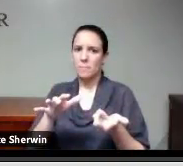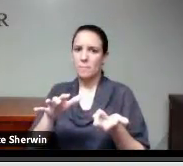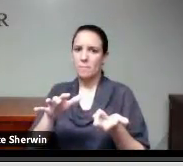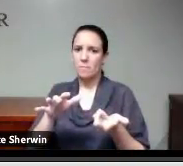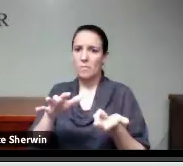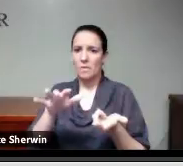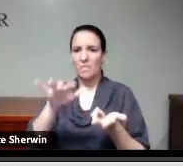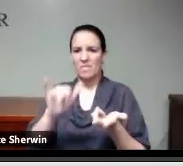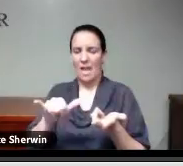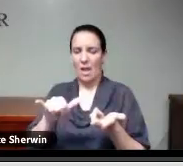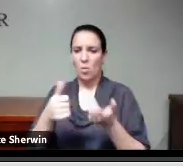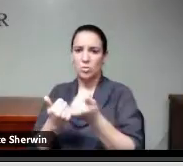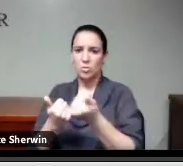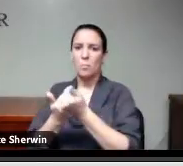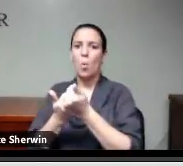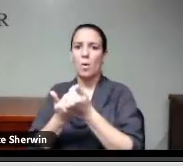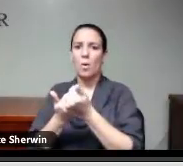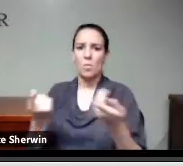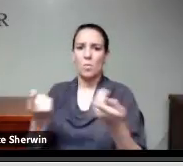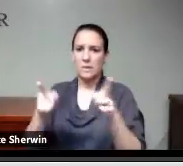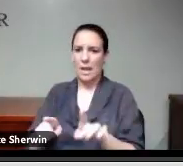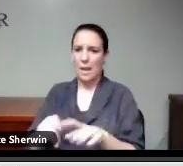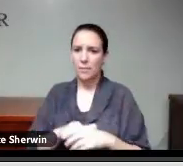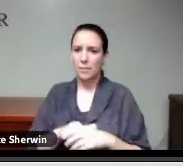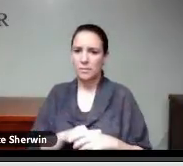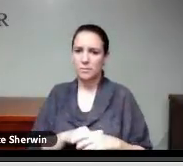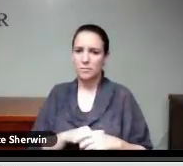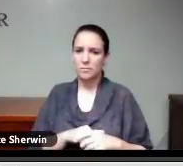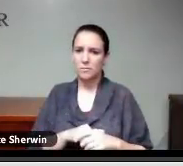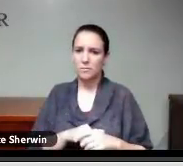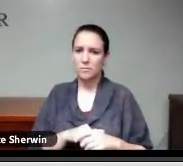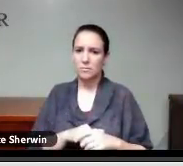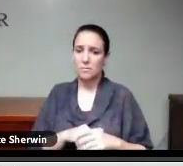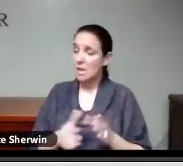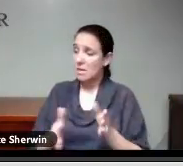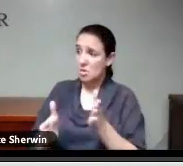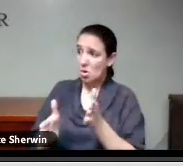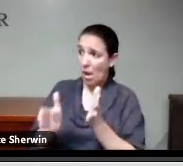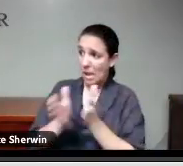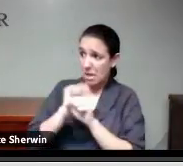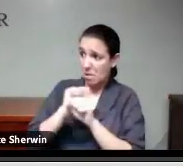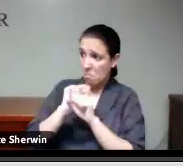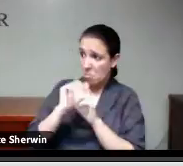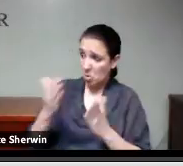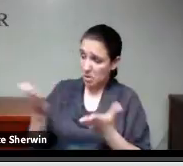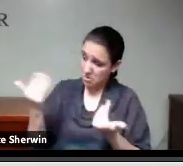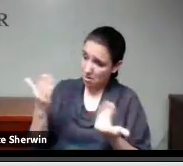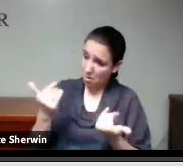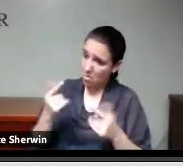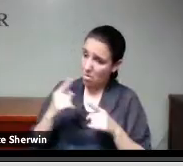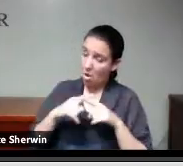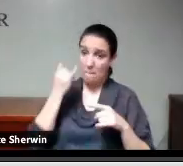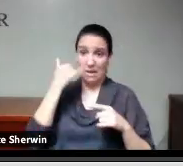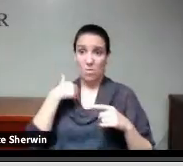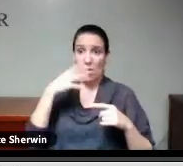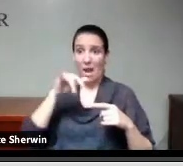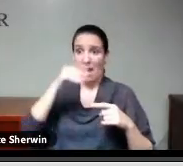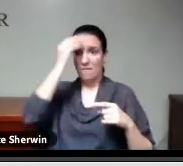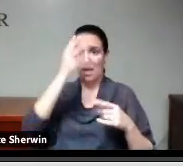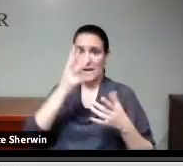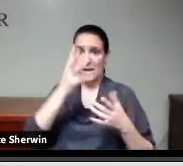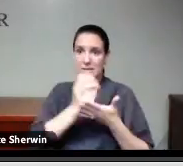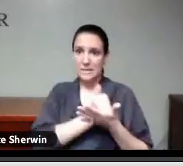direction. And then, asking employees to come along with you along the way. But once you have that data, and as long as they're involved in the